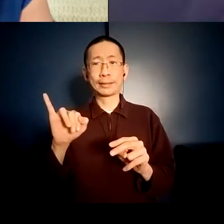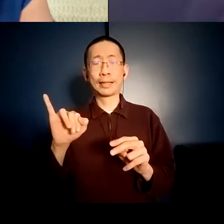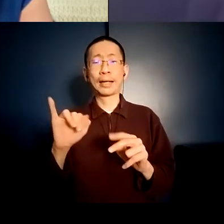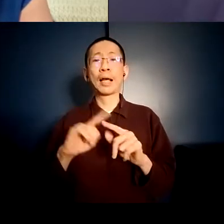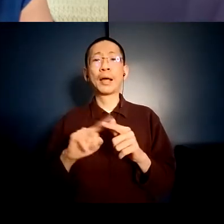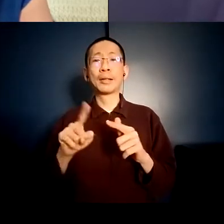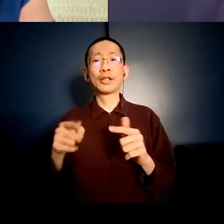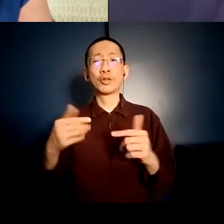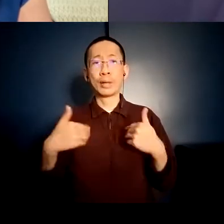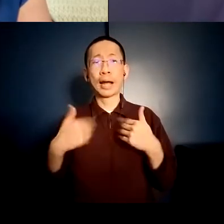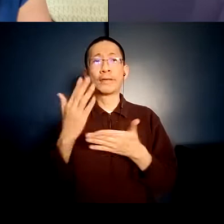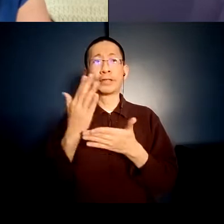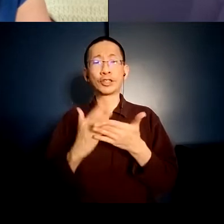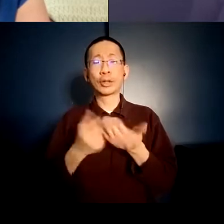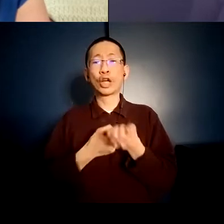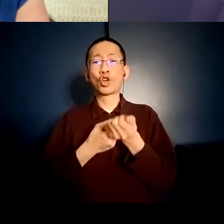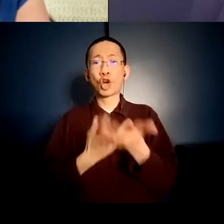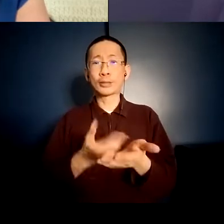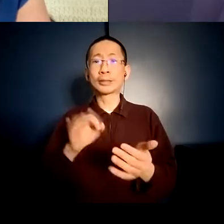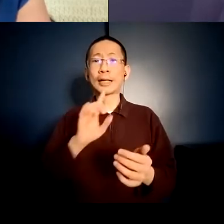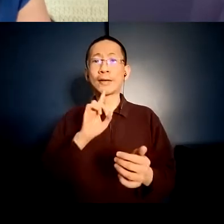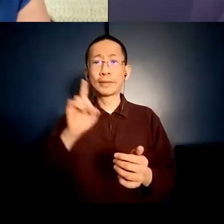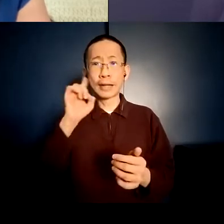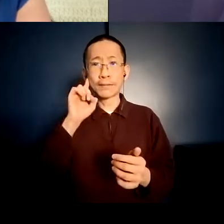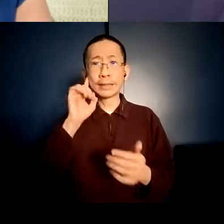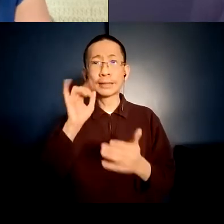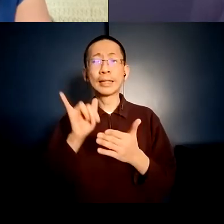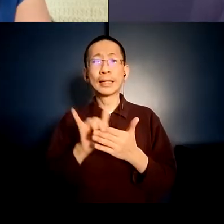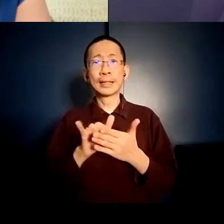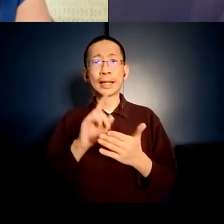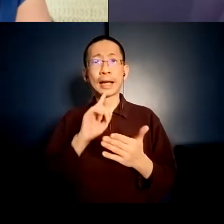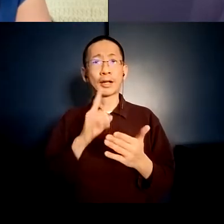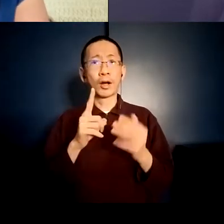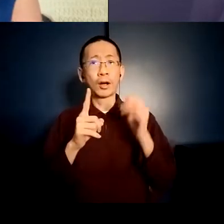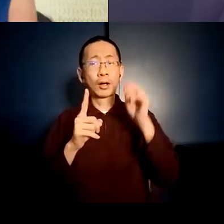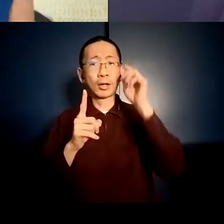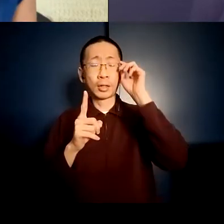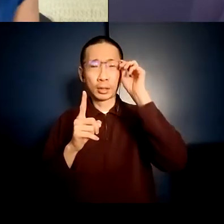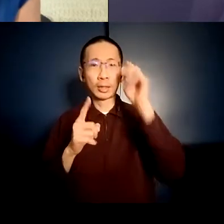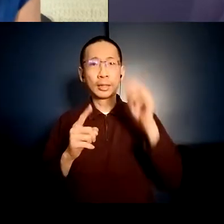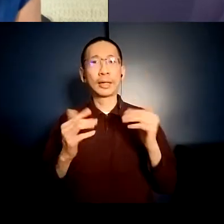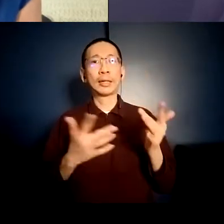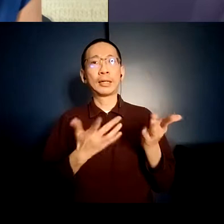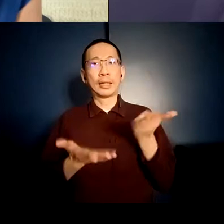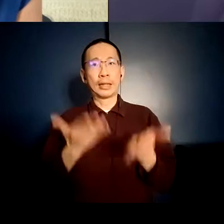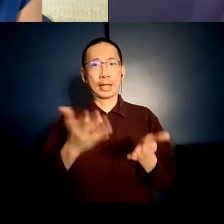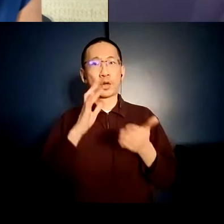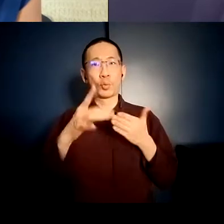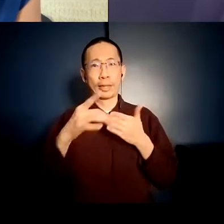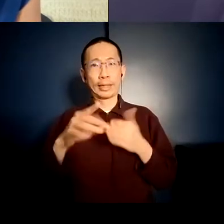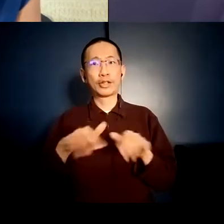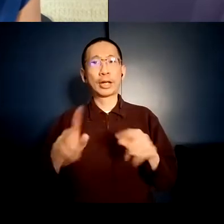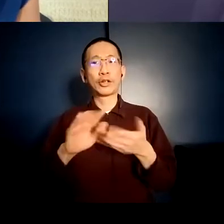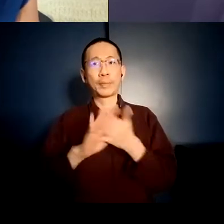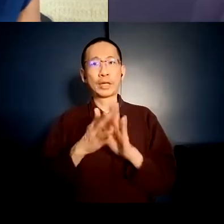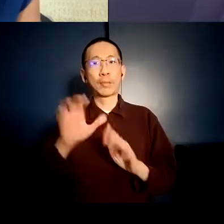There are certain causes of deafness that are likely to lead the child to become a